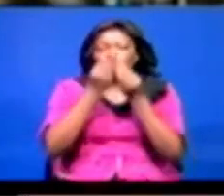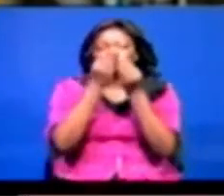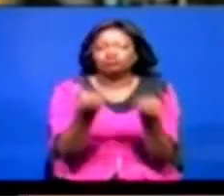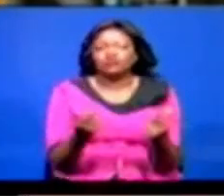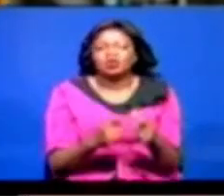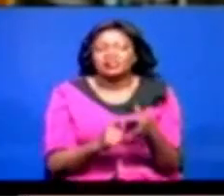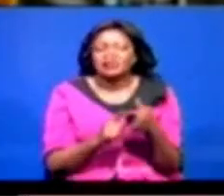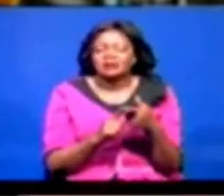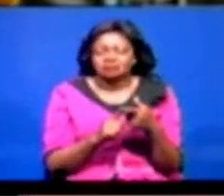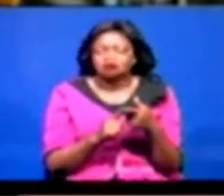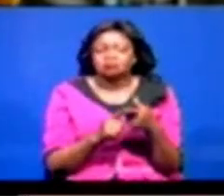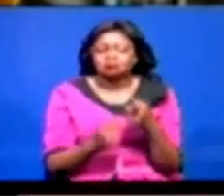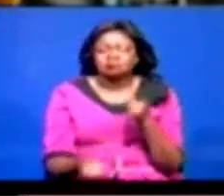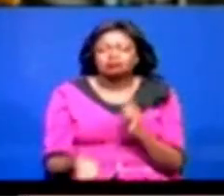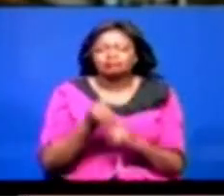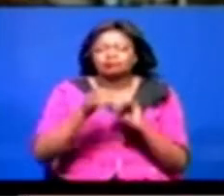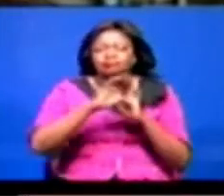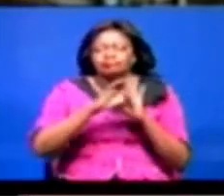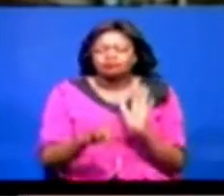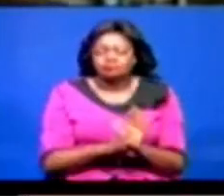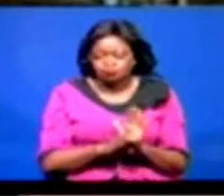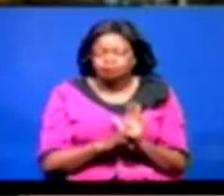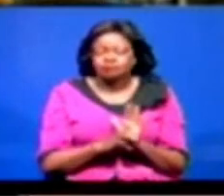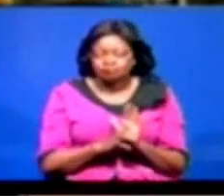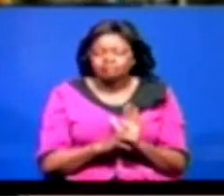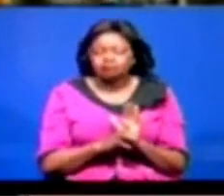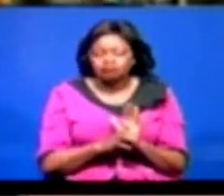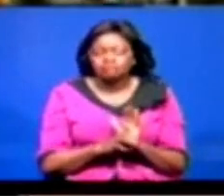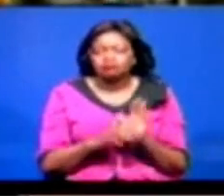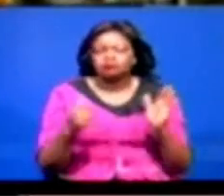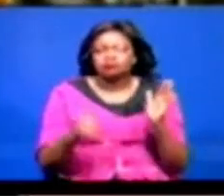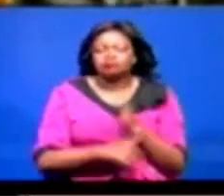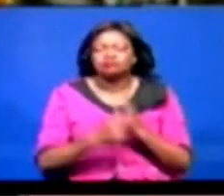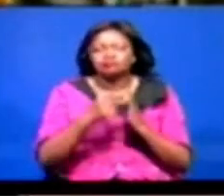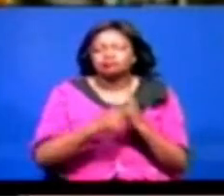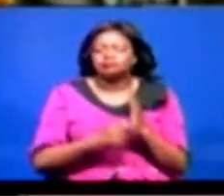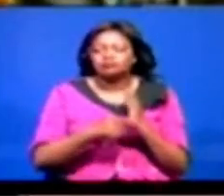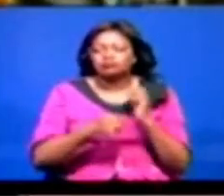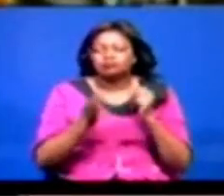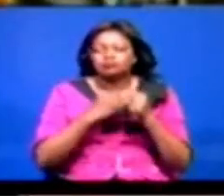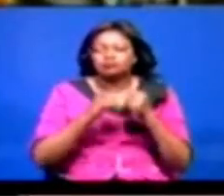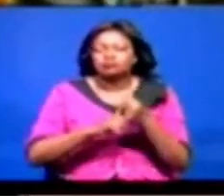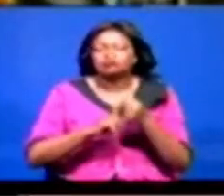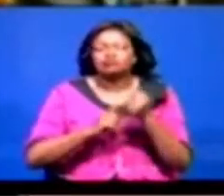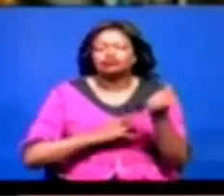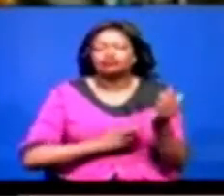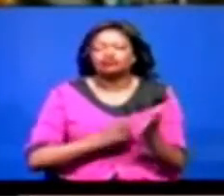the constitutional imperatives under Article 86 of integrity,